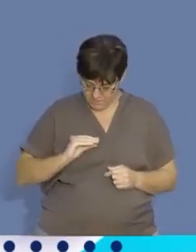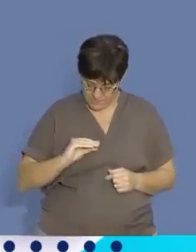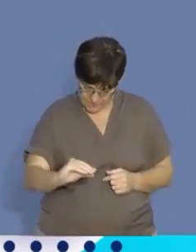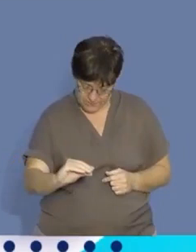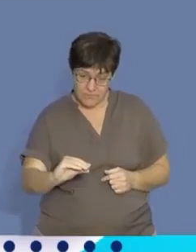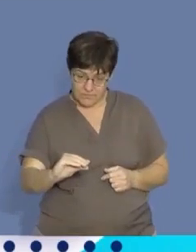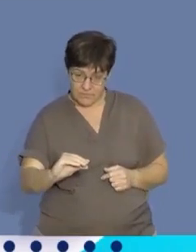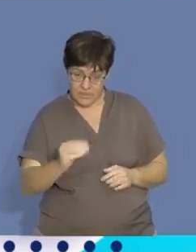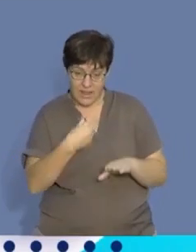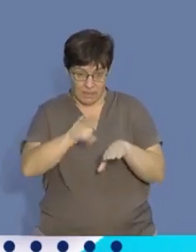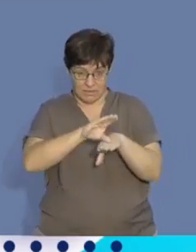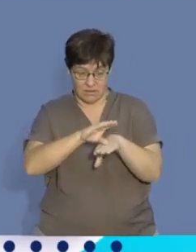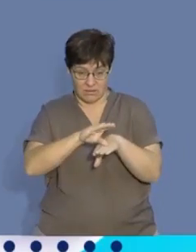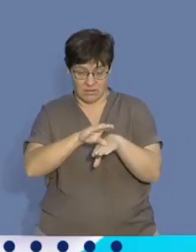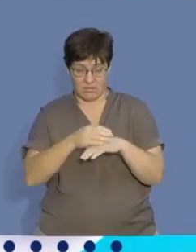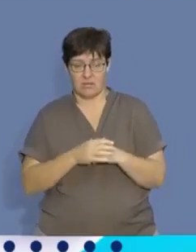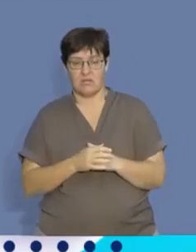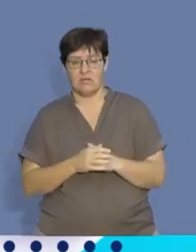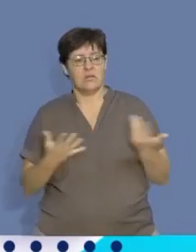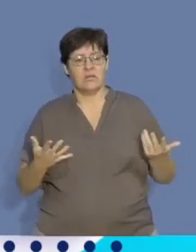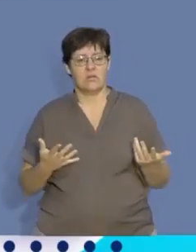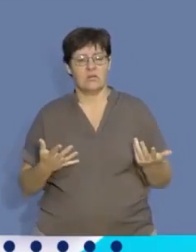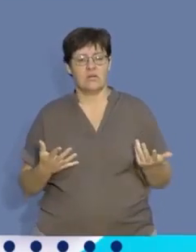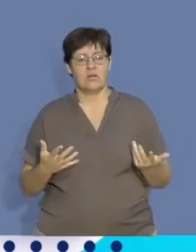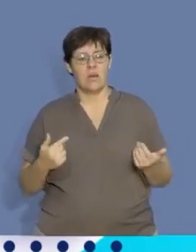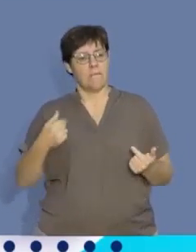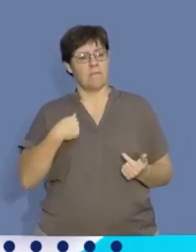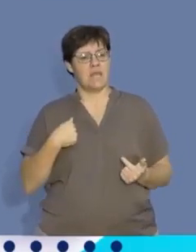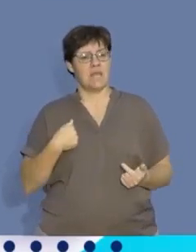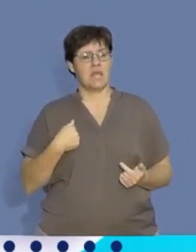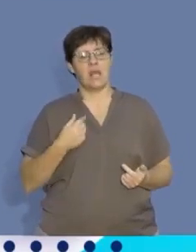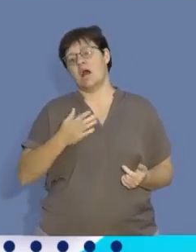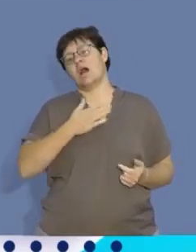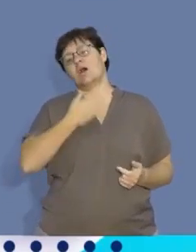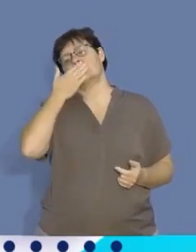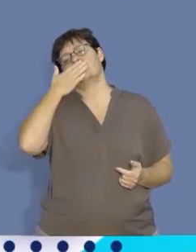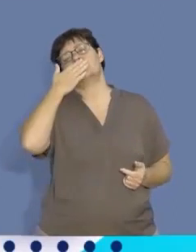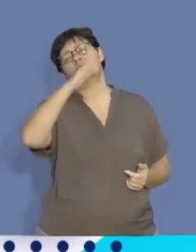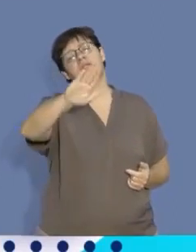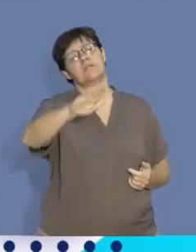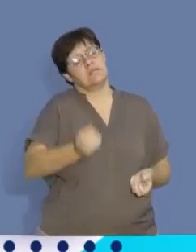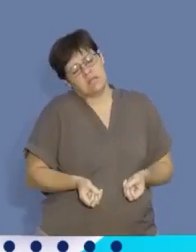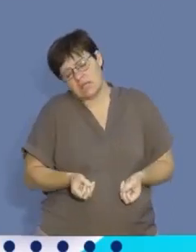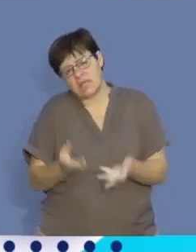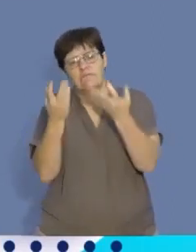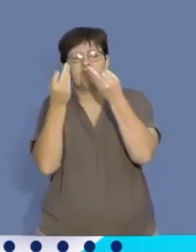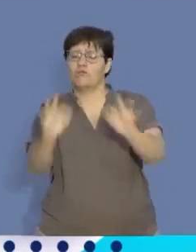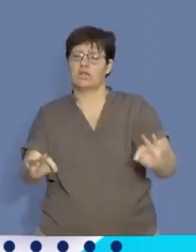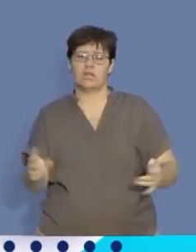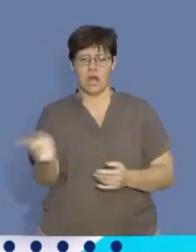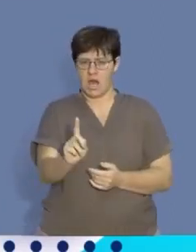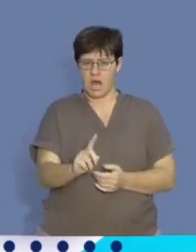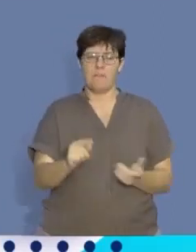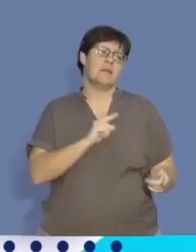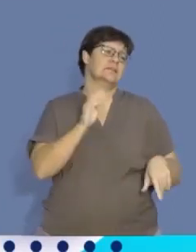capital into the business. Now remember, no one's going to do it out of the goodness of their heart, or because I've got